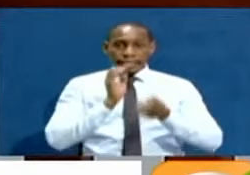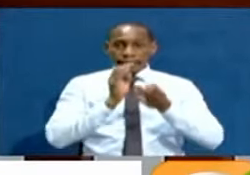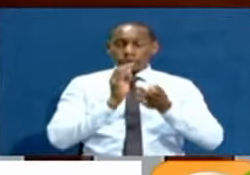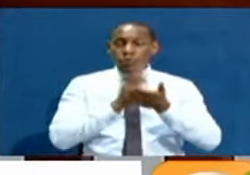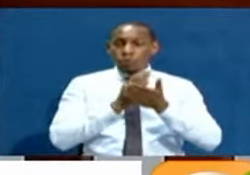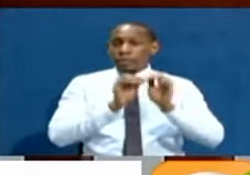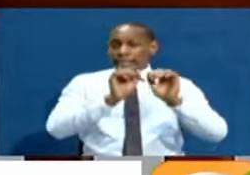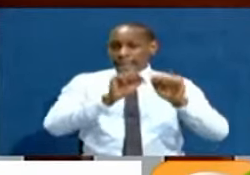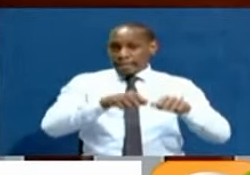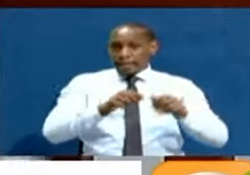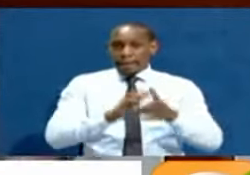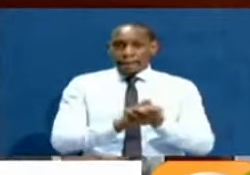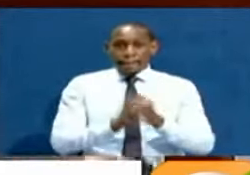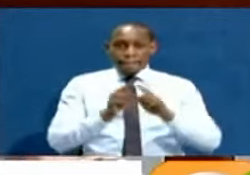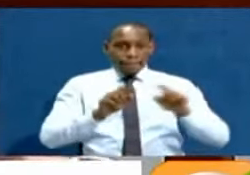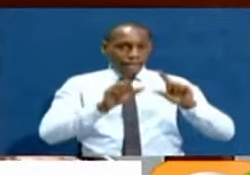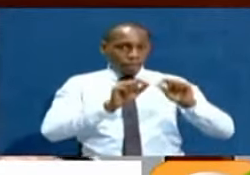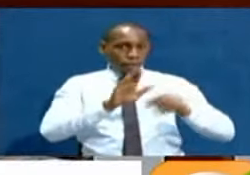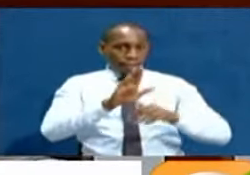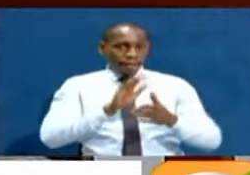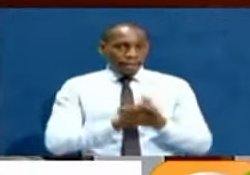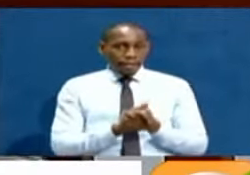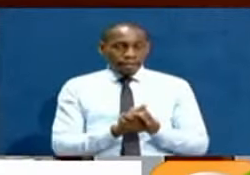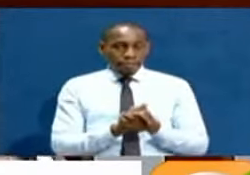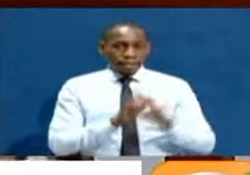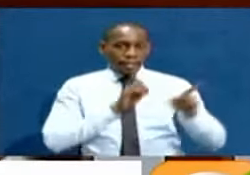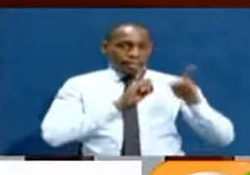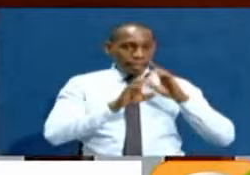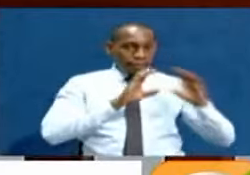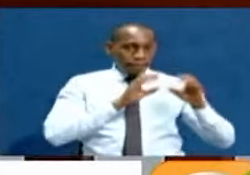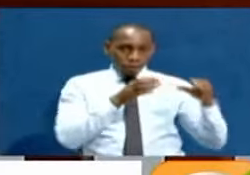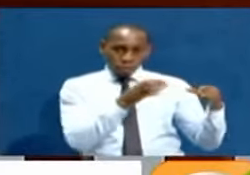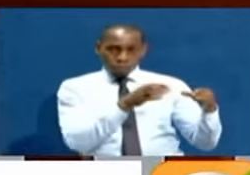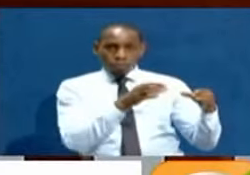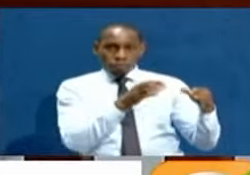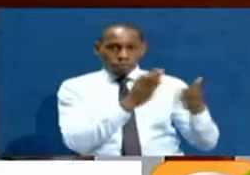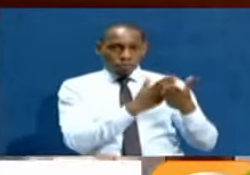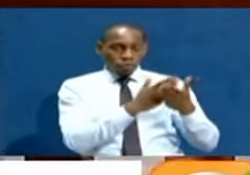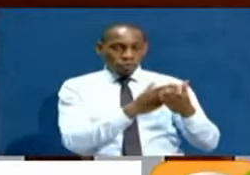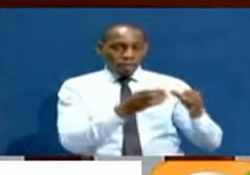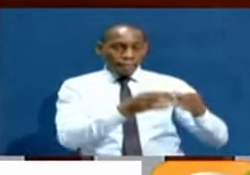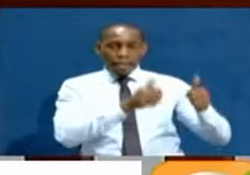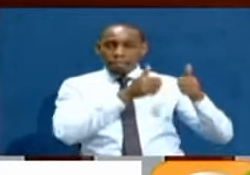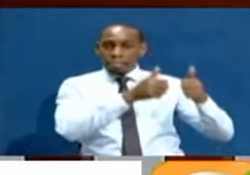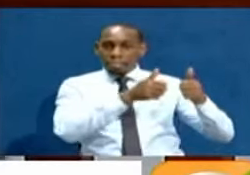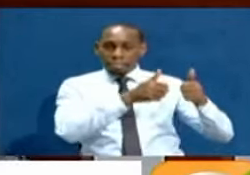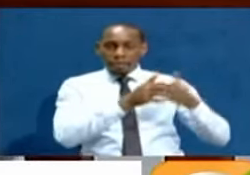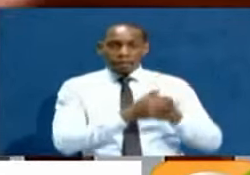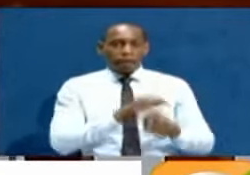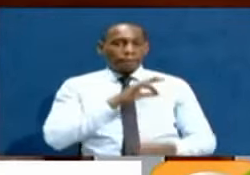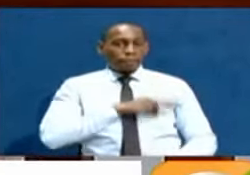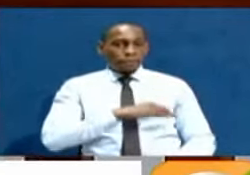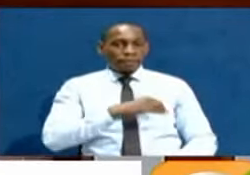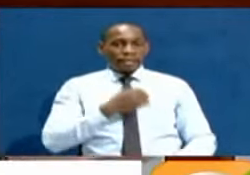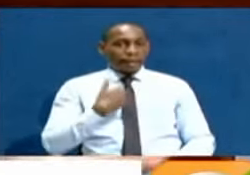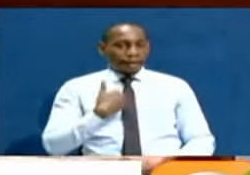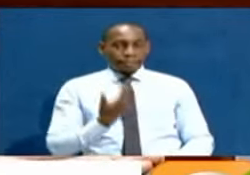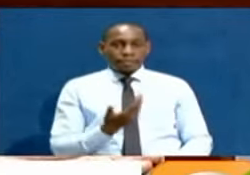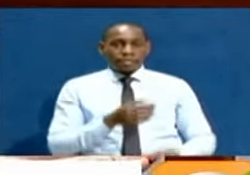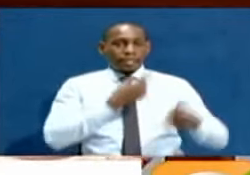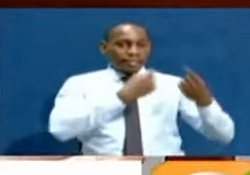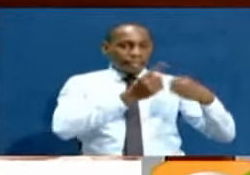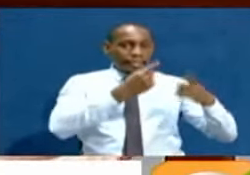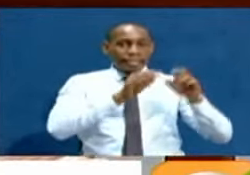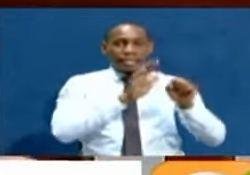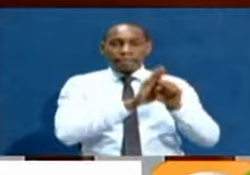possible. But when you say you come from Safaricom, where it's a wealthy company, a profitable company, all the trappings of success